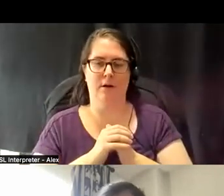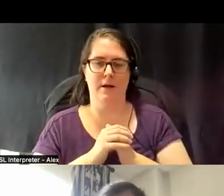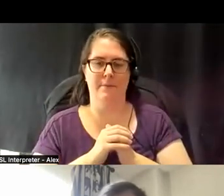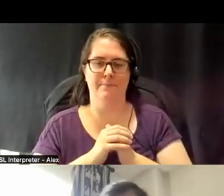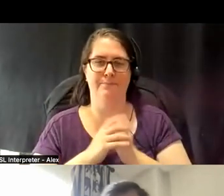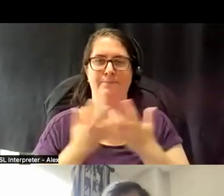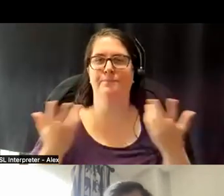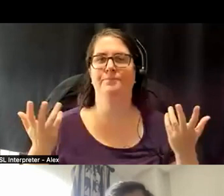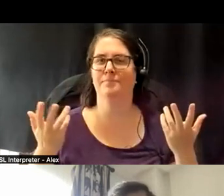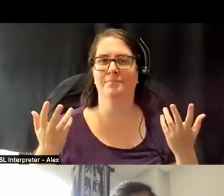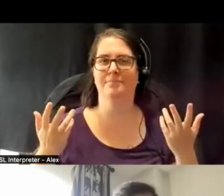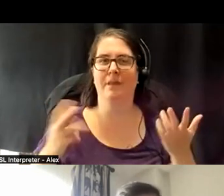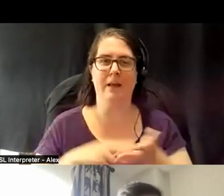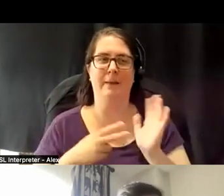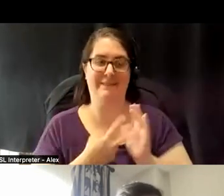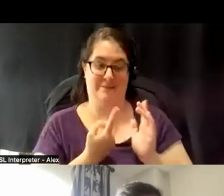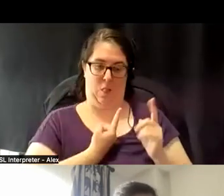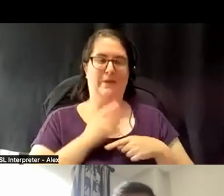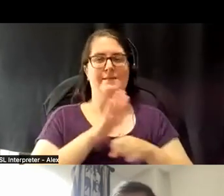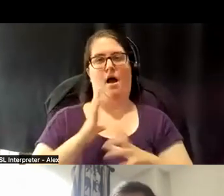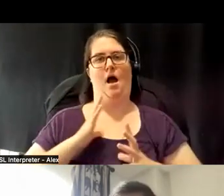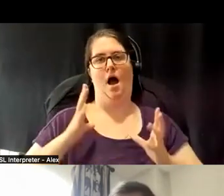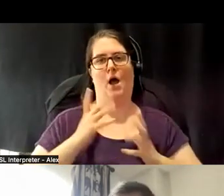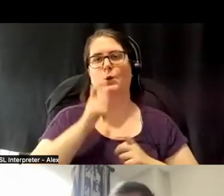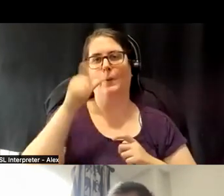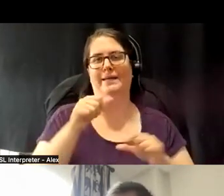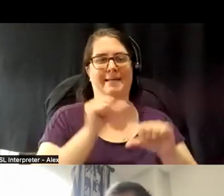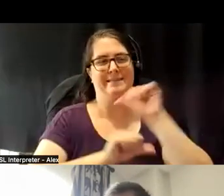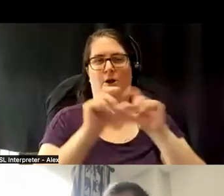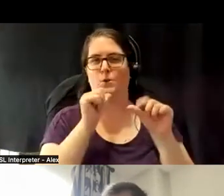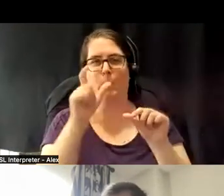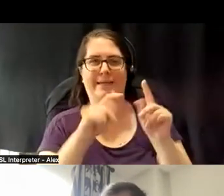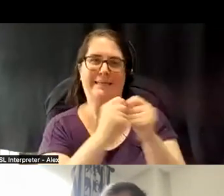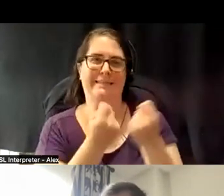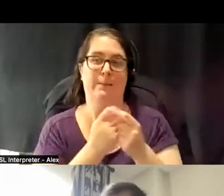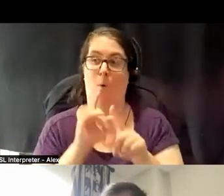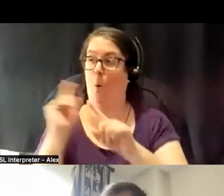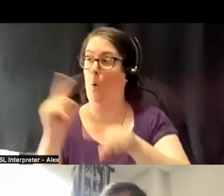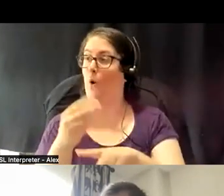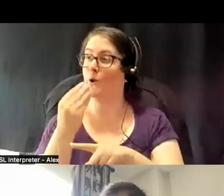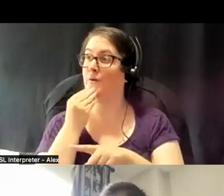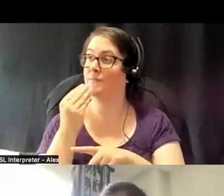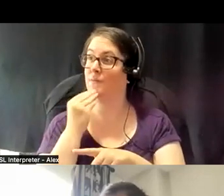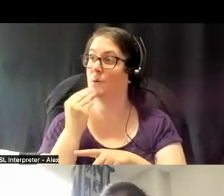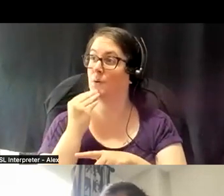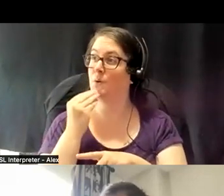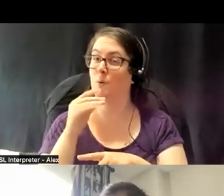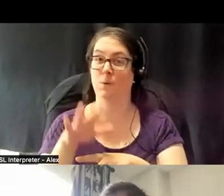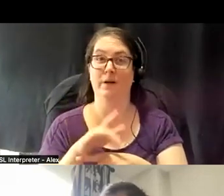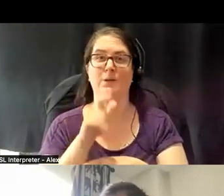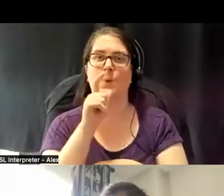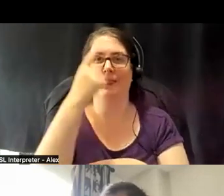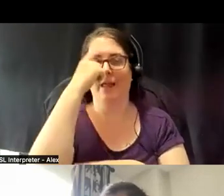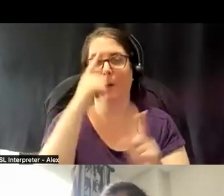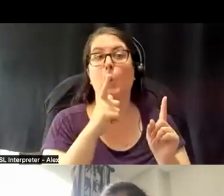nobody really needs to be connected with anybody. We don't really need each other. You know, if you order food, don't think about the people who made the